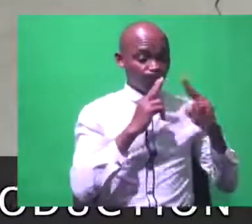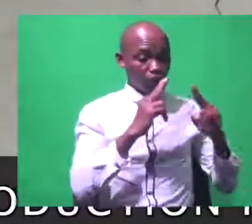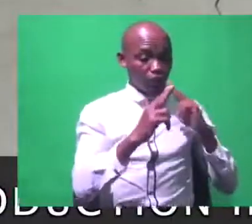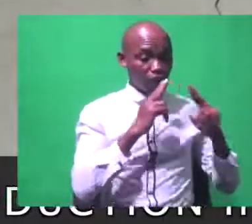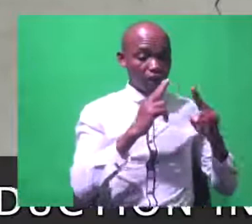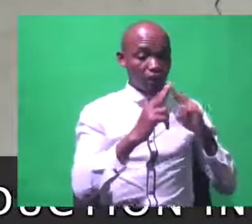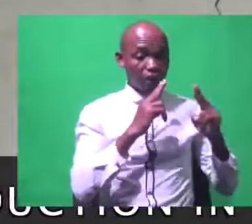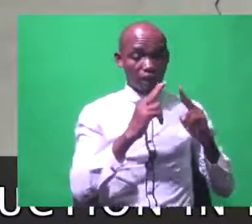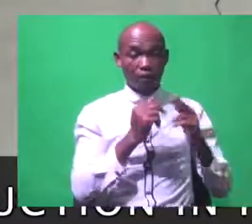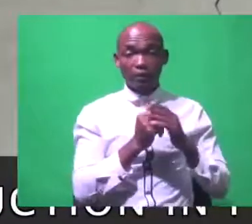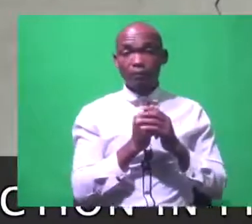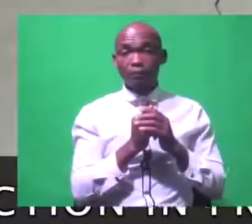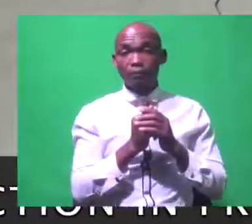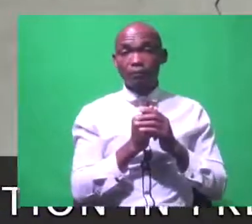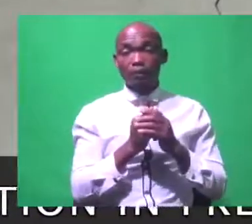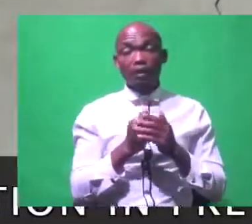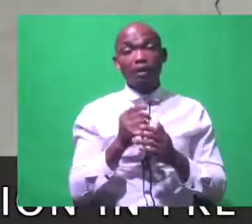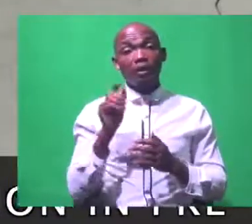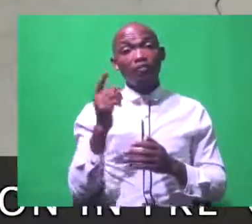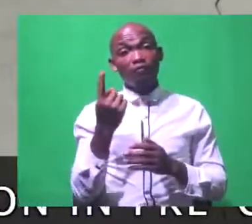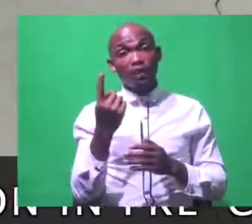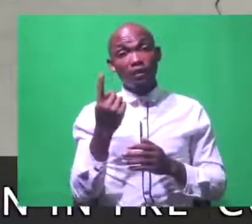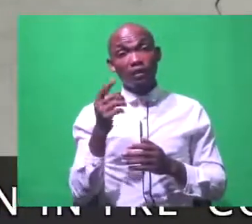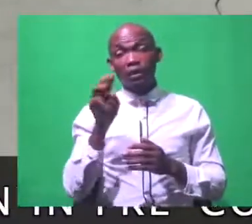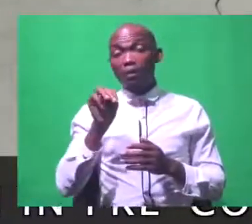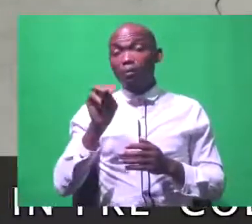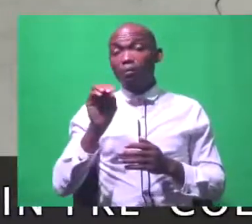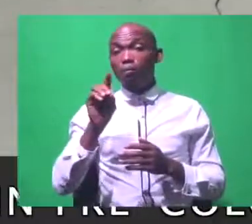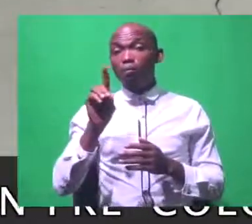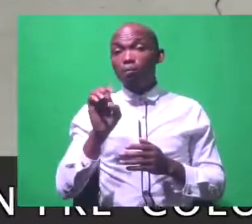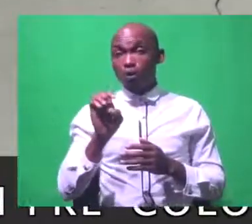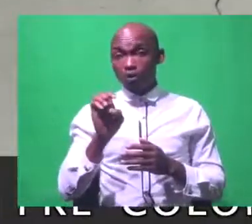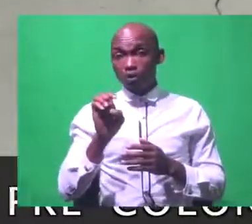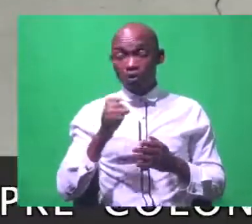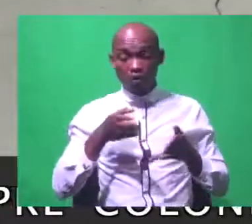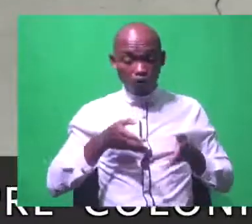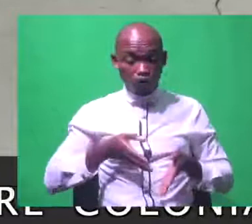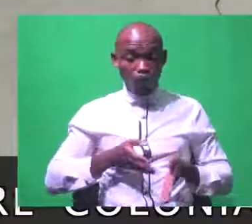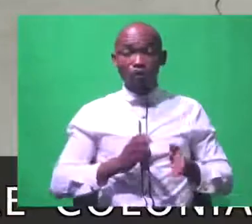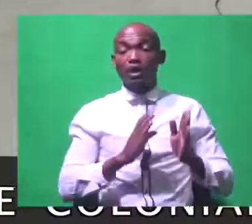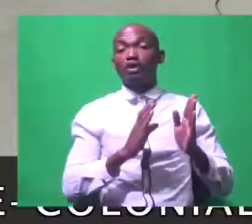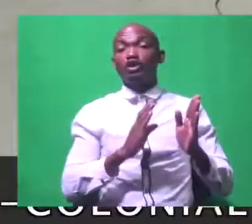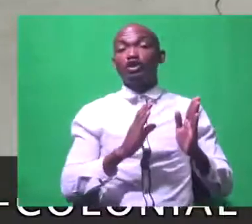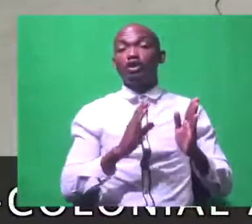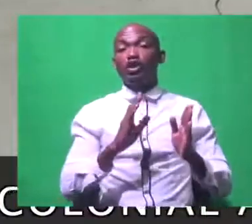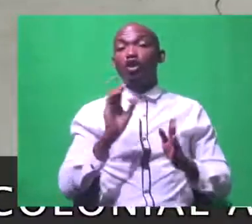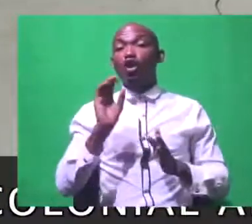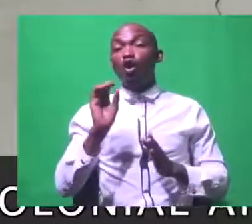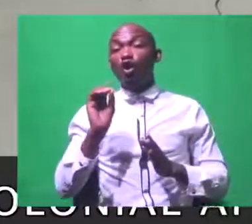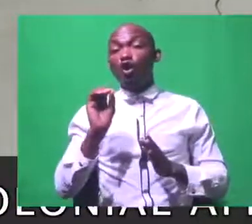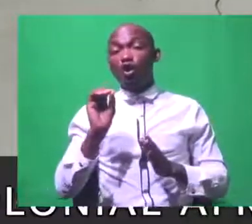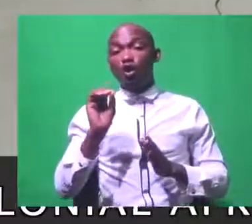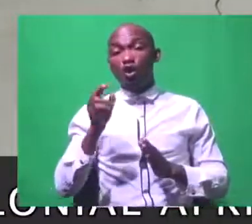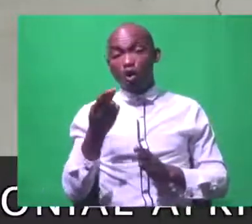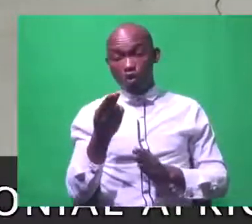discuss the first mode of production or the first